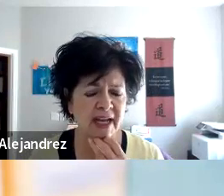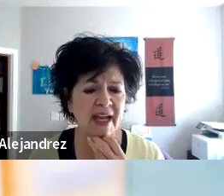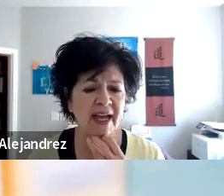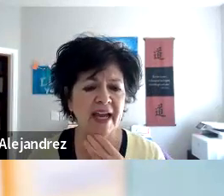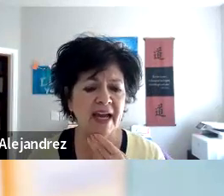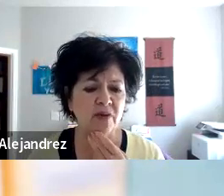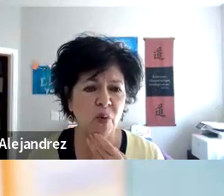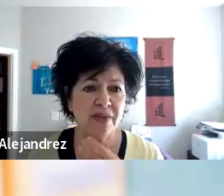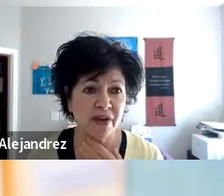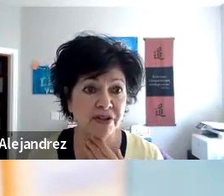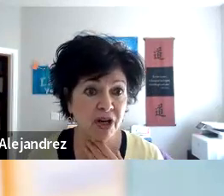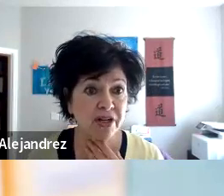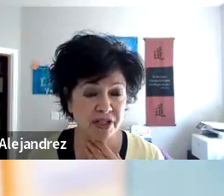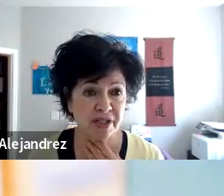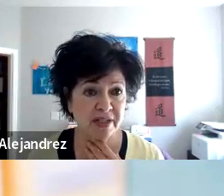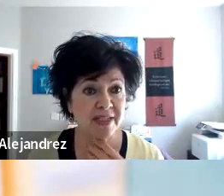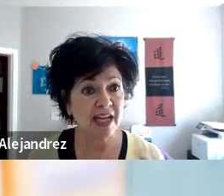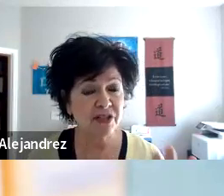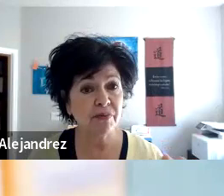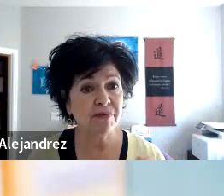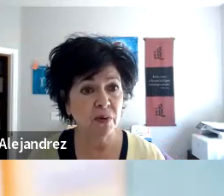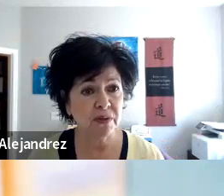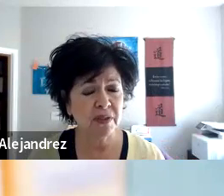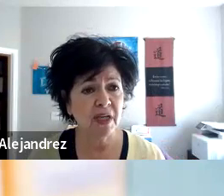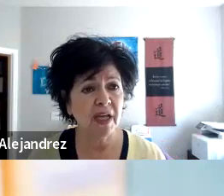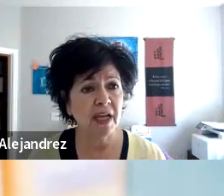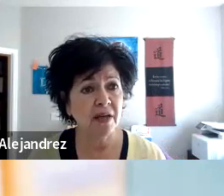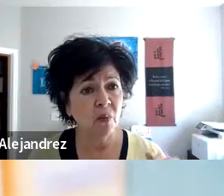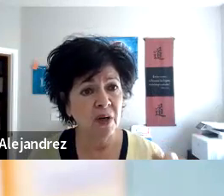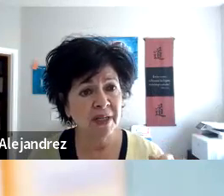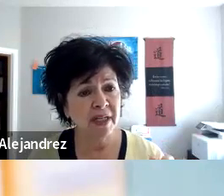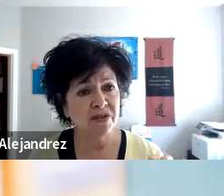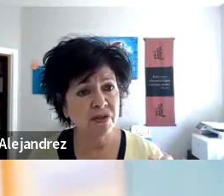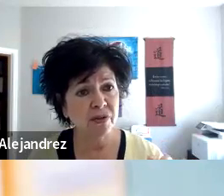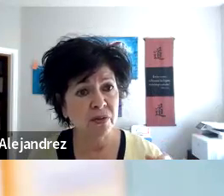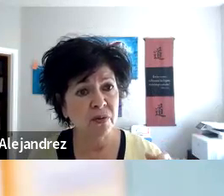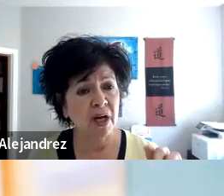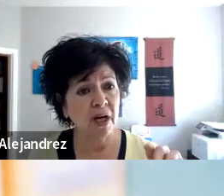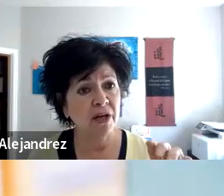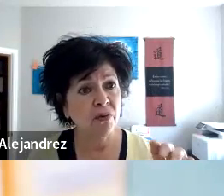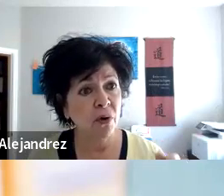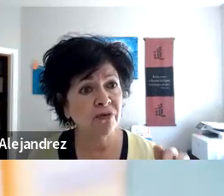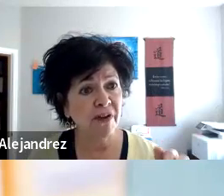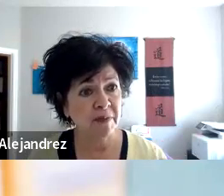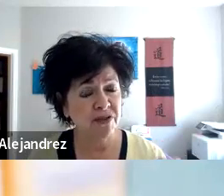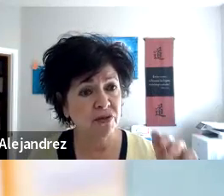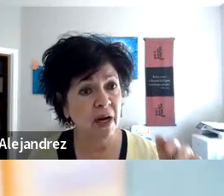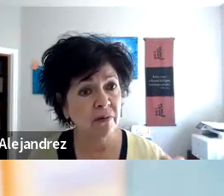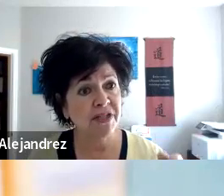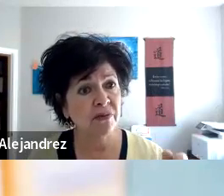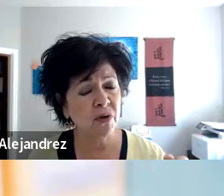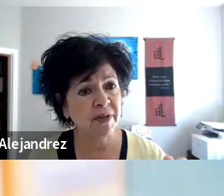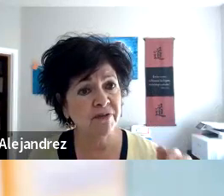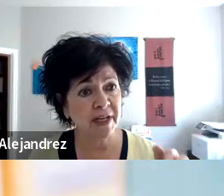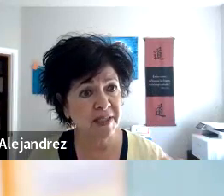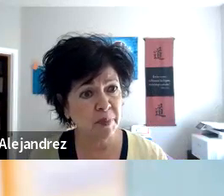area. And what their charge is actually threefold. And one is to enroll families, do